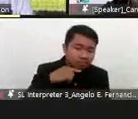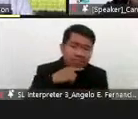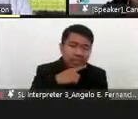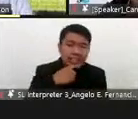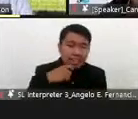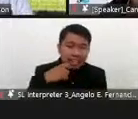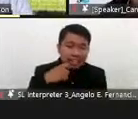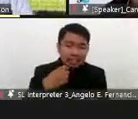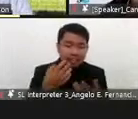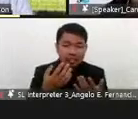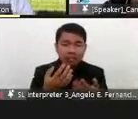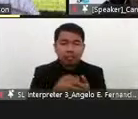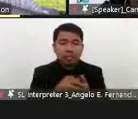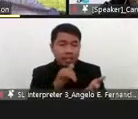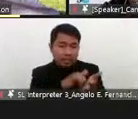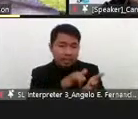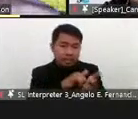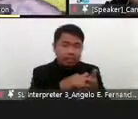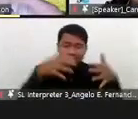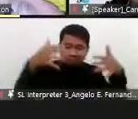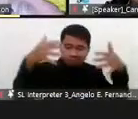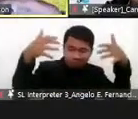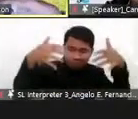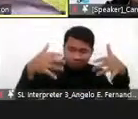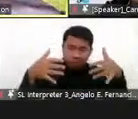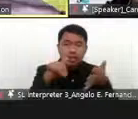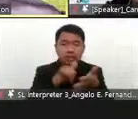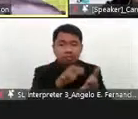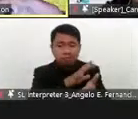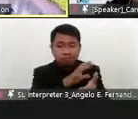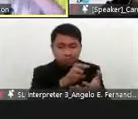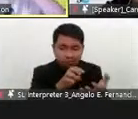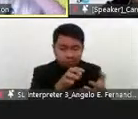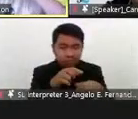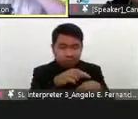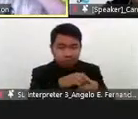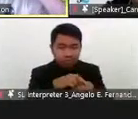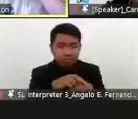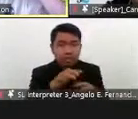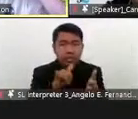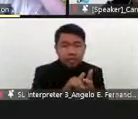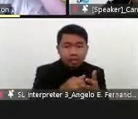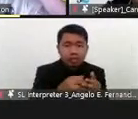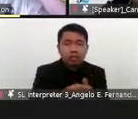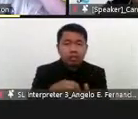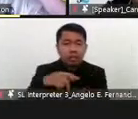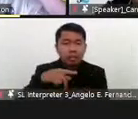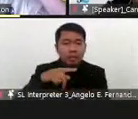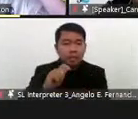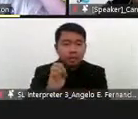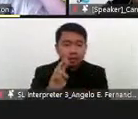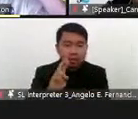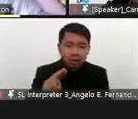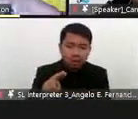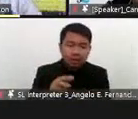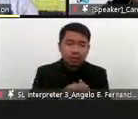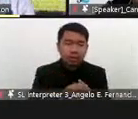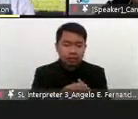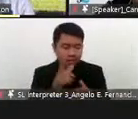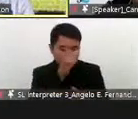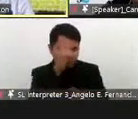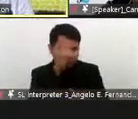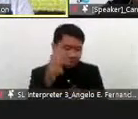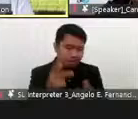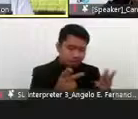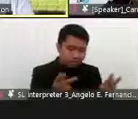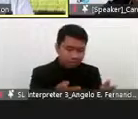even more damaging to the landscape. So it's those alternating patterns. The paleosols, the clay dark zones, would